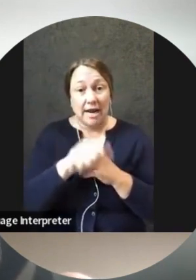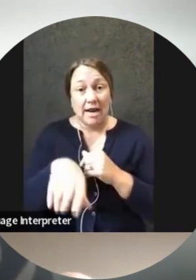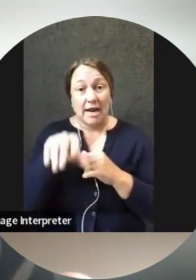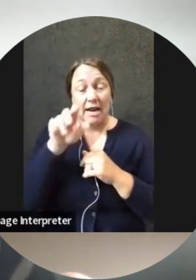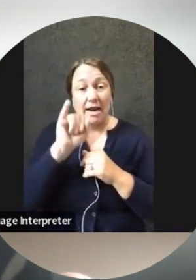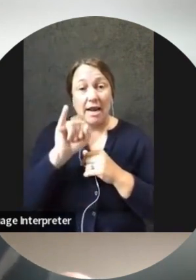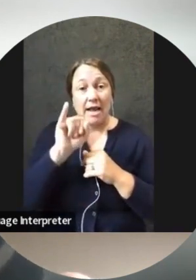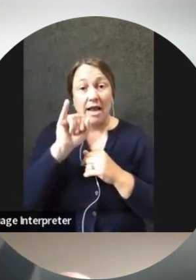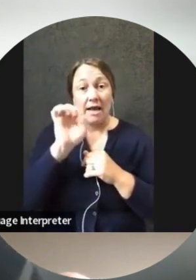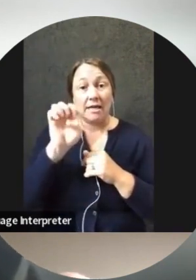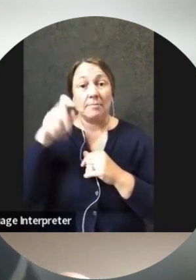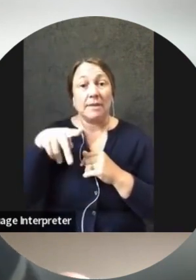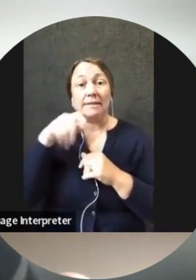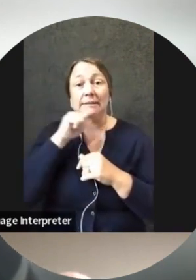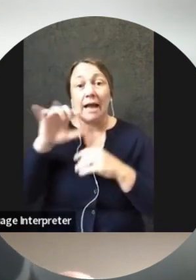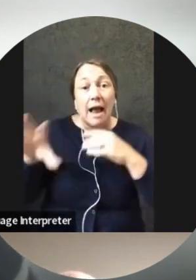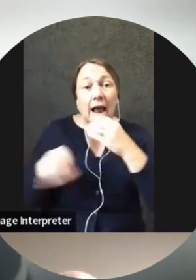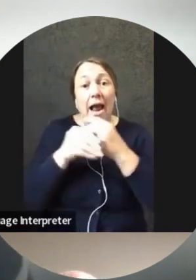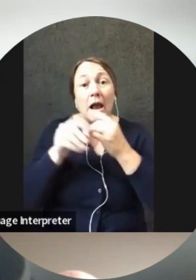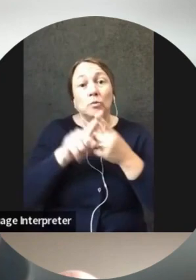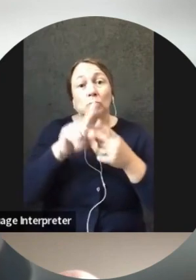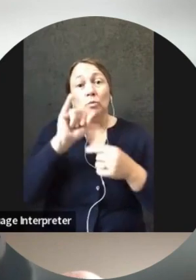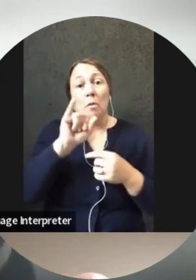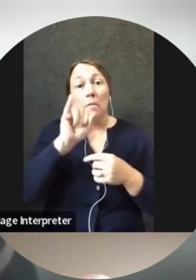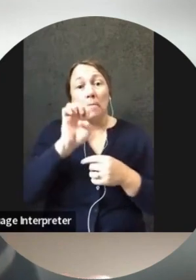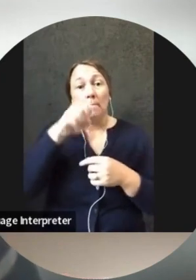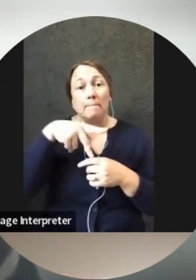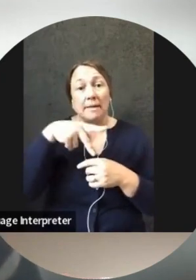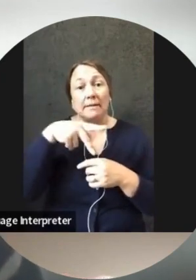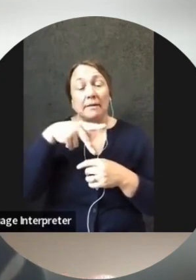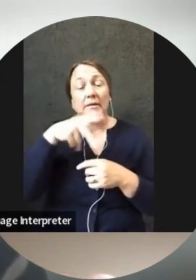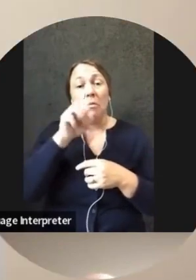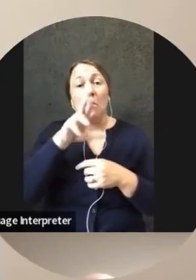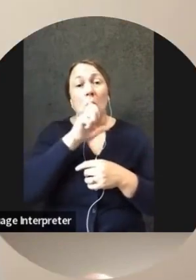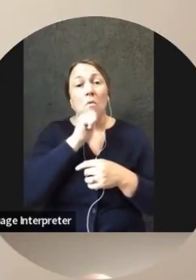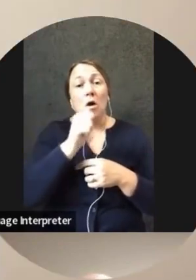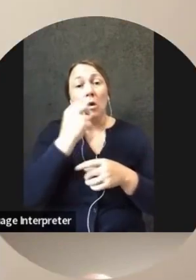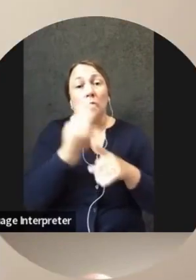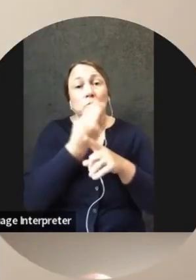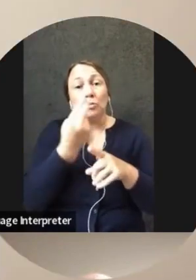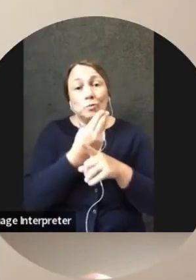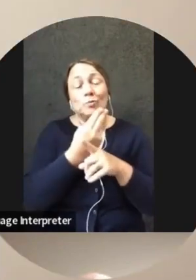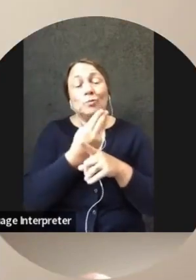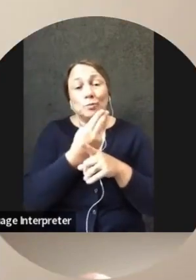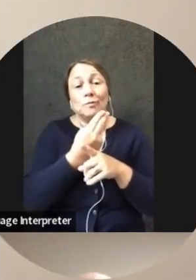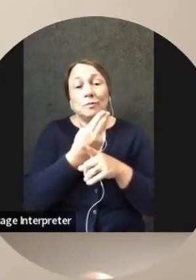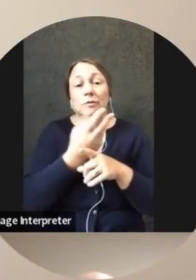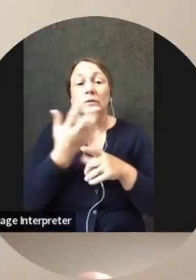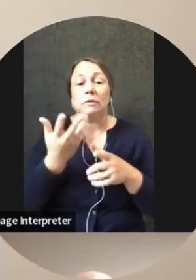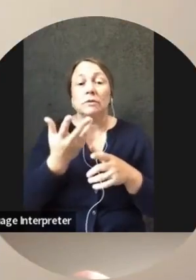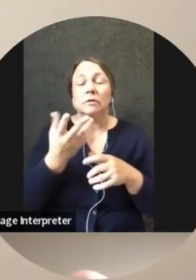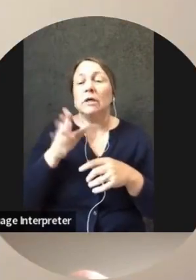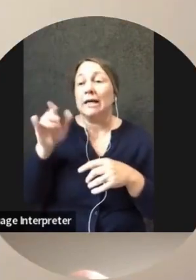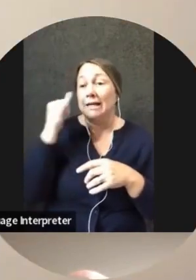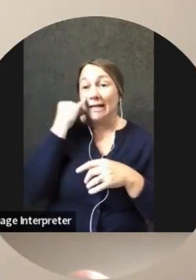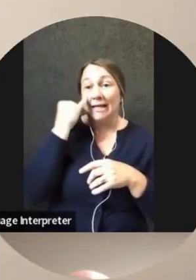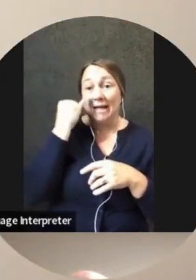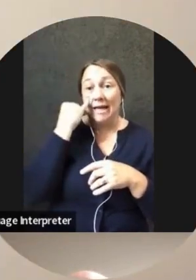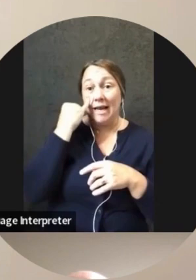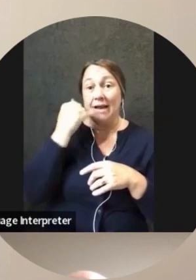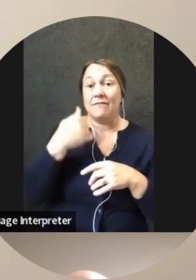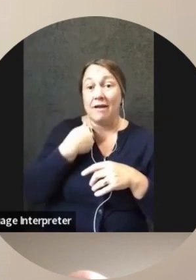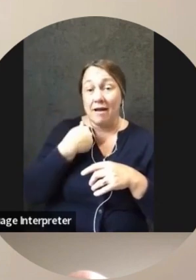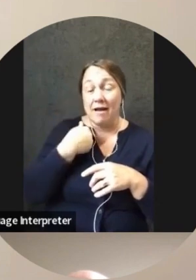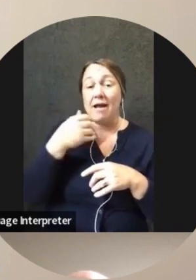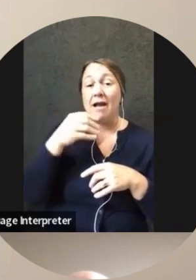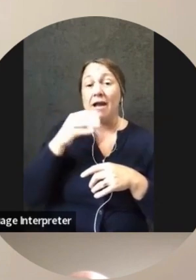FBA/BIP is not added to the IEP or is not implemented fully. Well, if there isn't an FBA and a